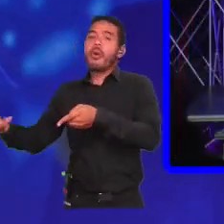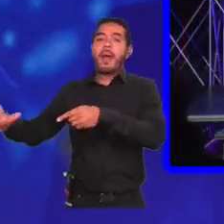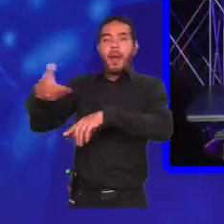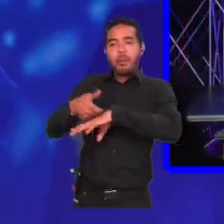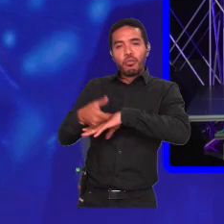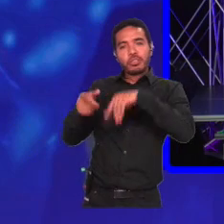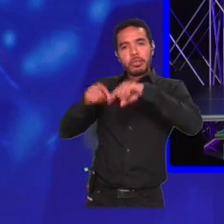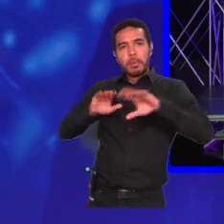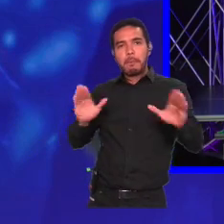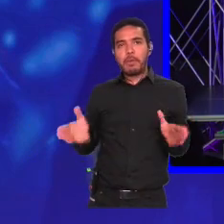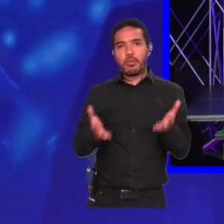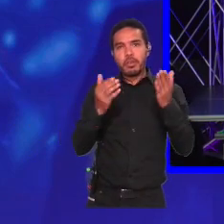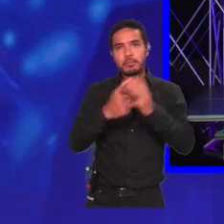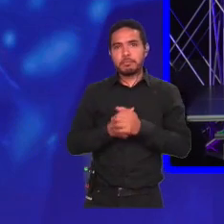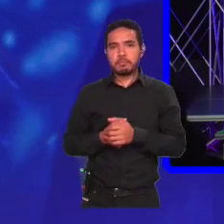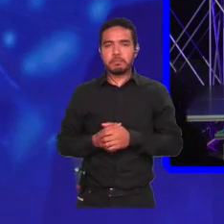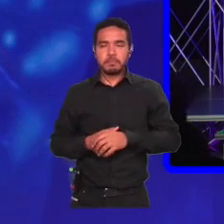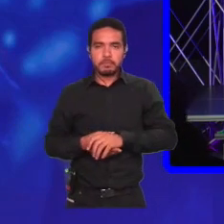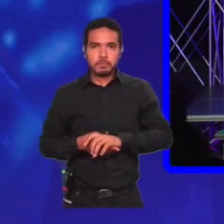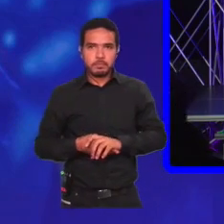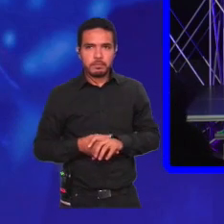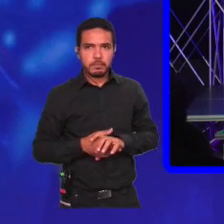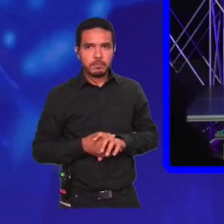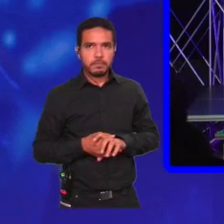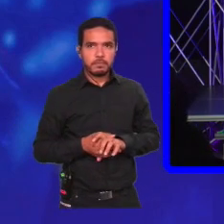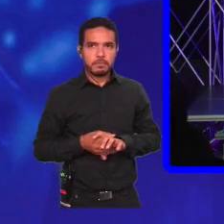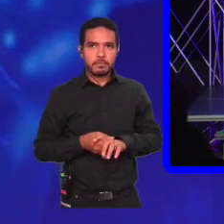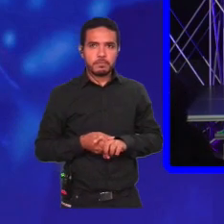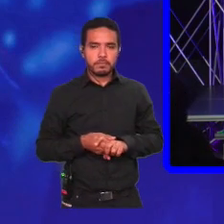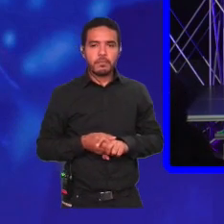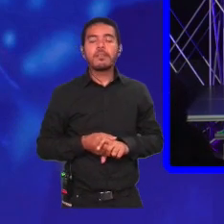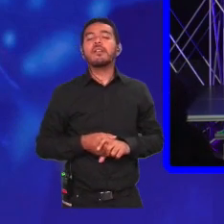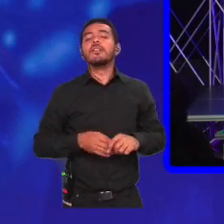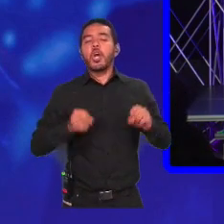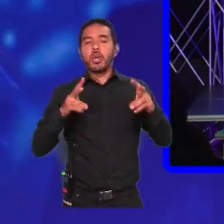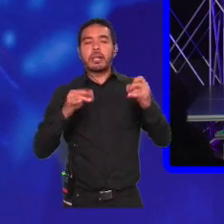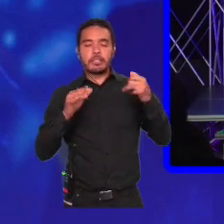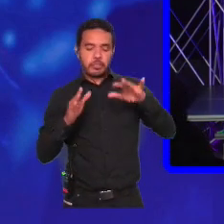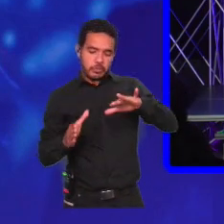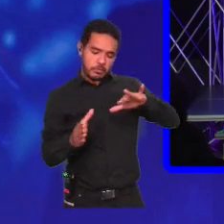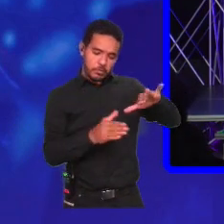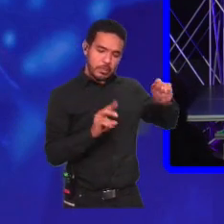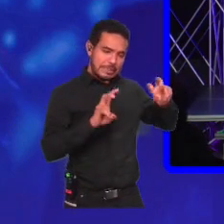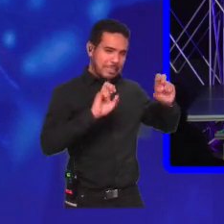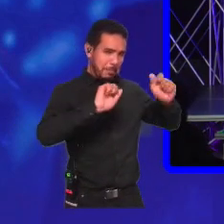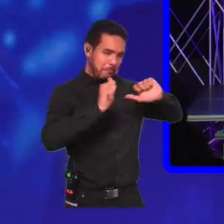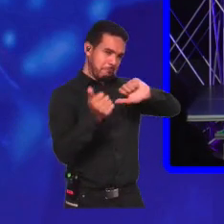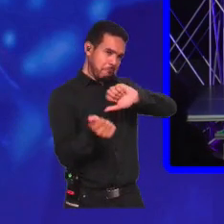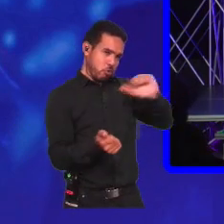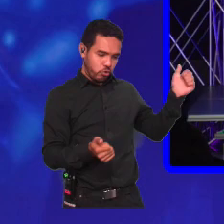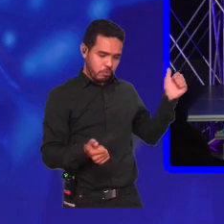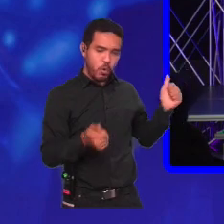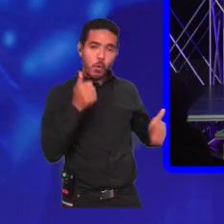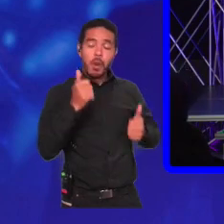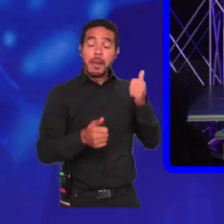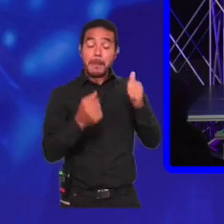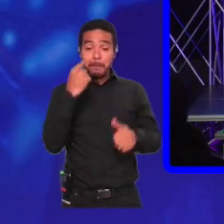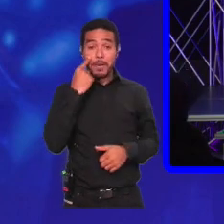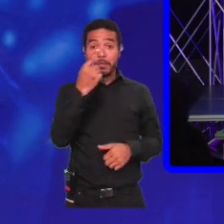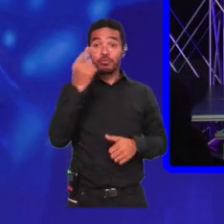So changing a little bit of subject, because you guys, this is the first time being in